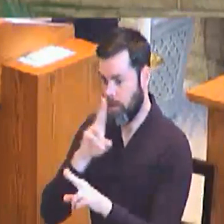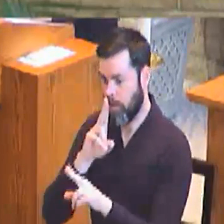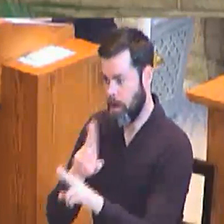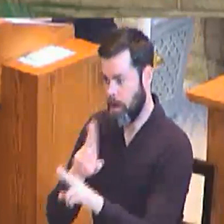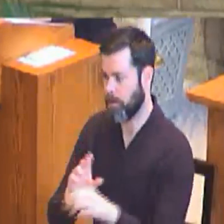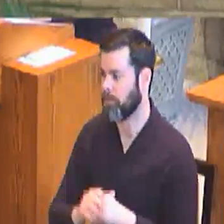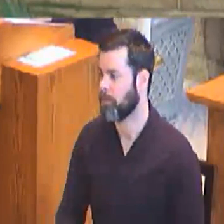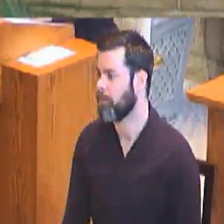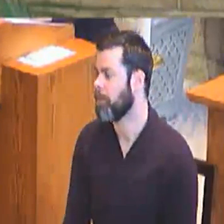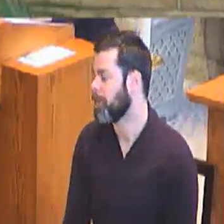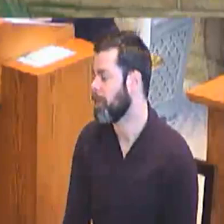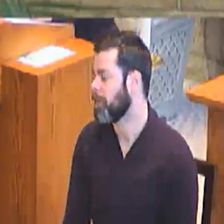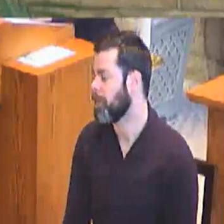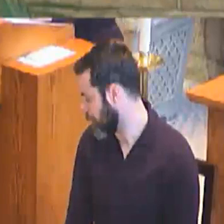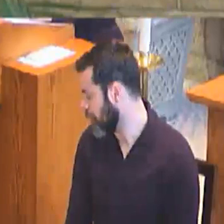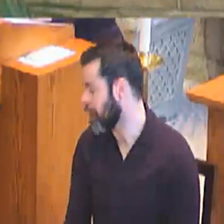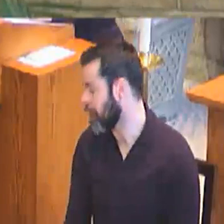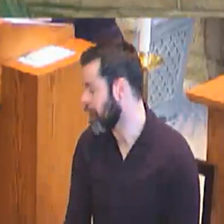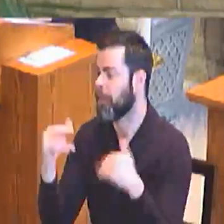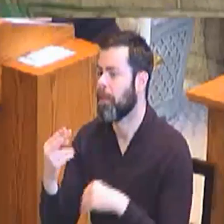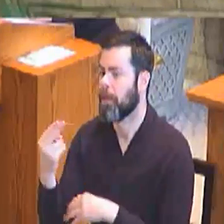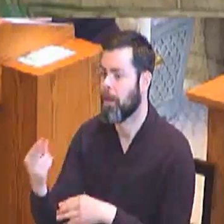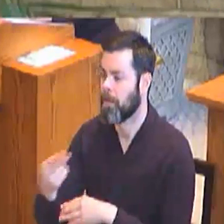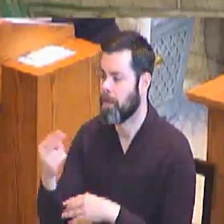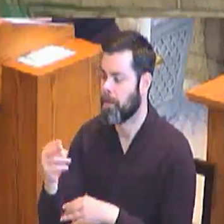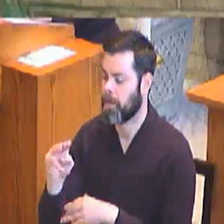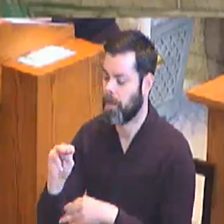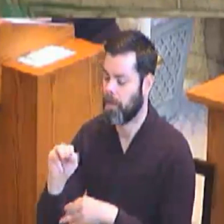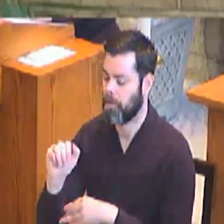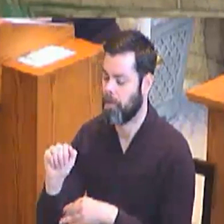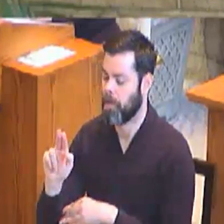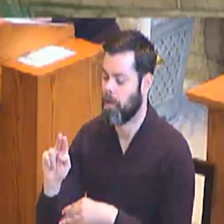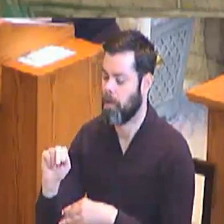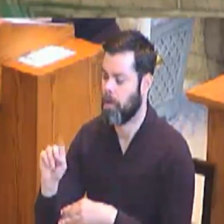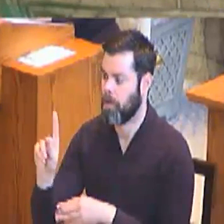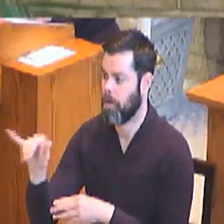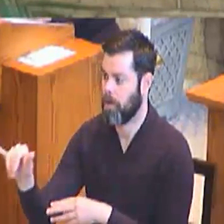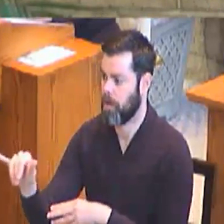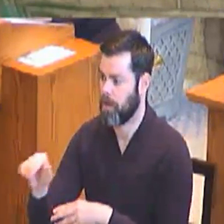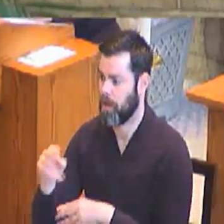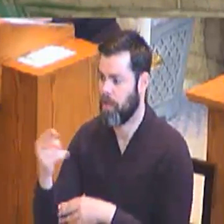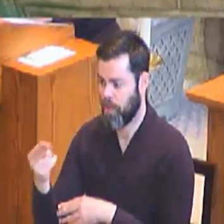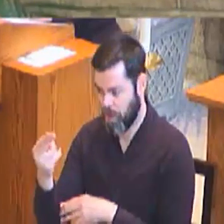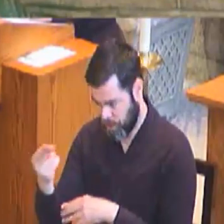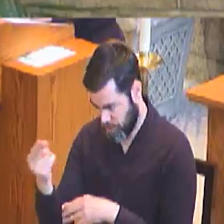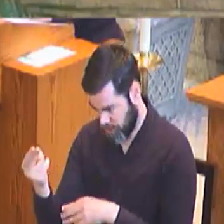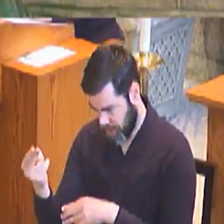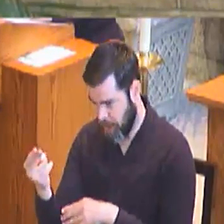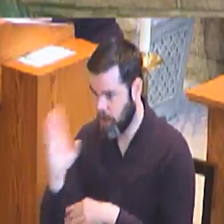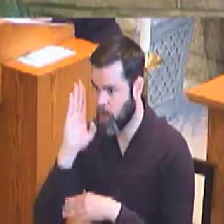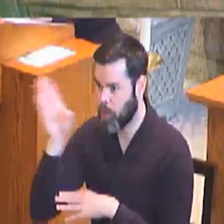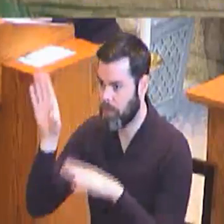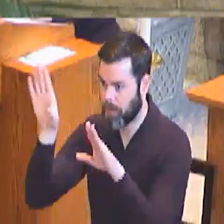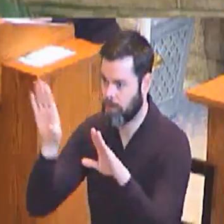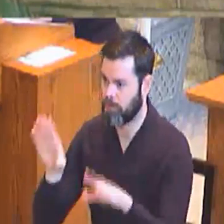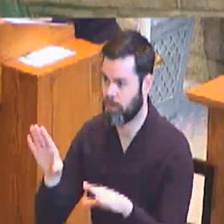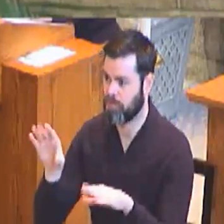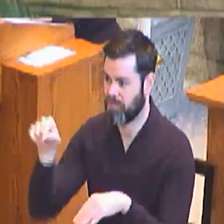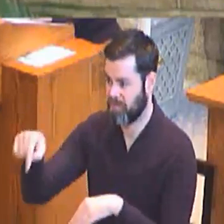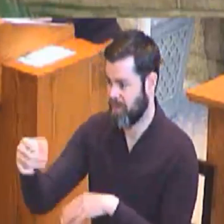week. And then Maundy Thursday, oh my gosh, that'll be great. And then